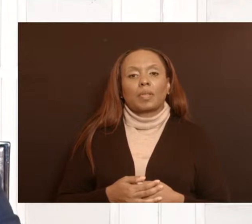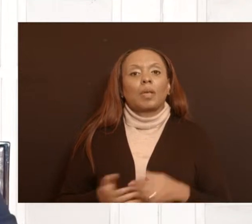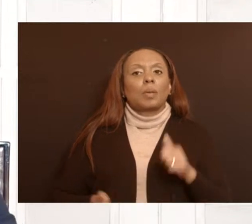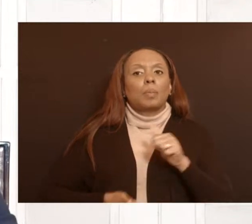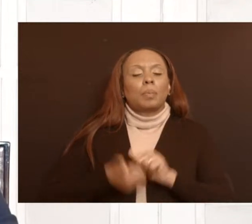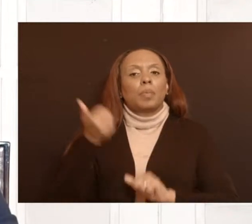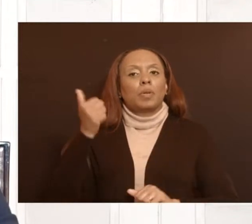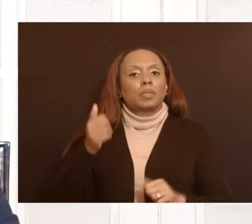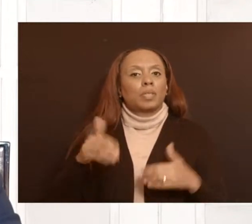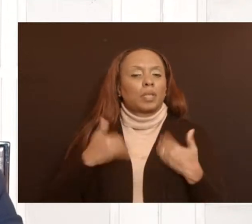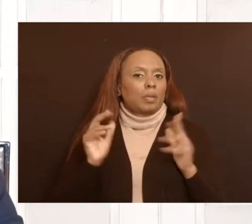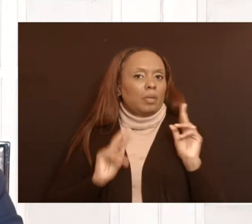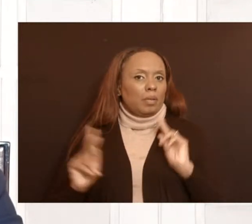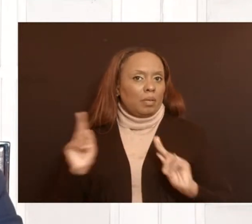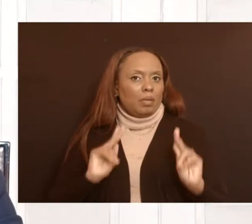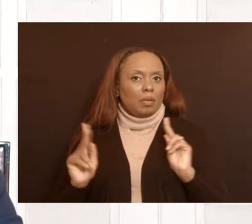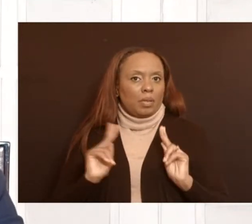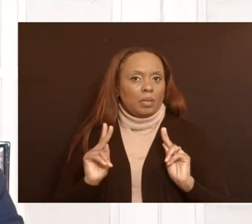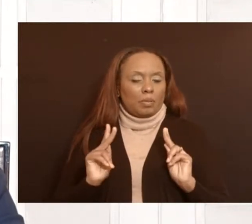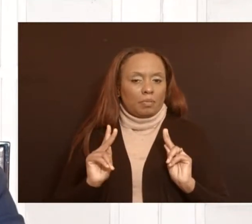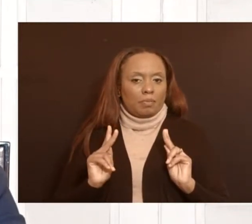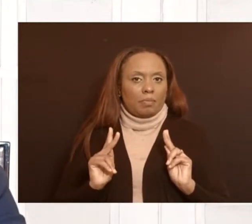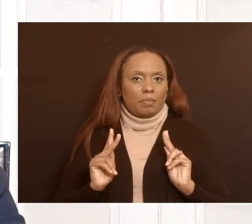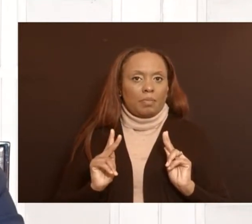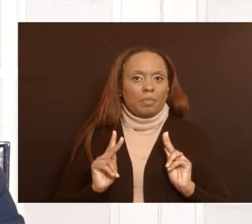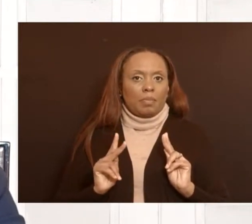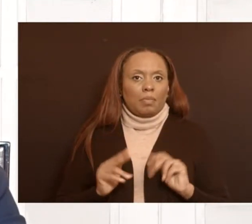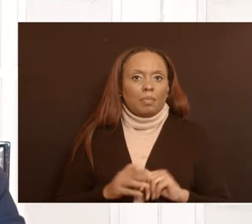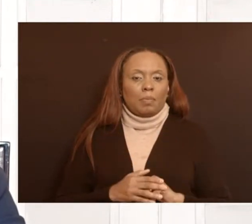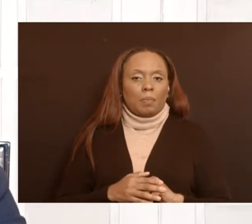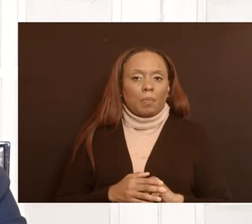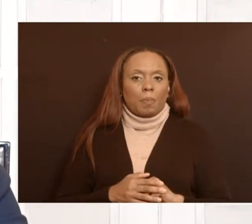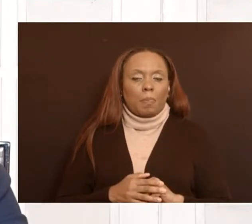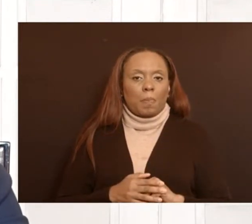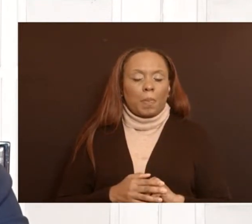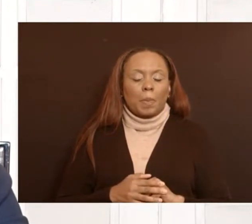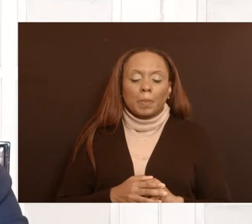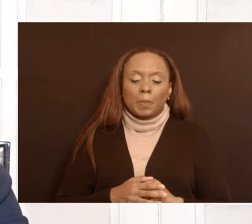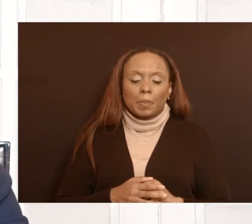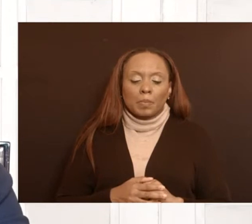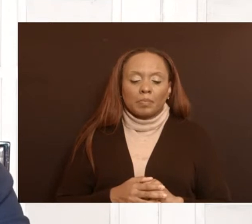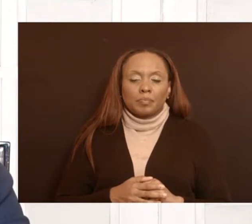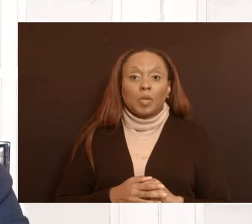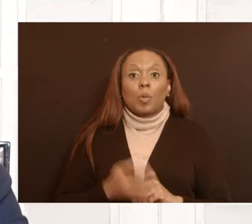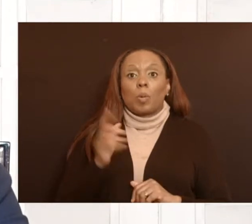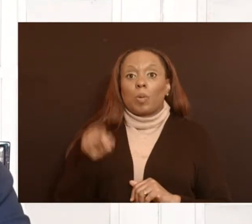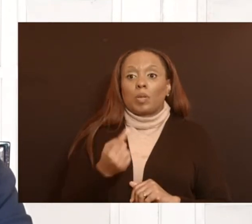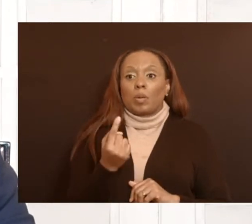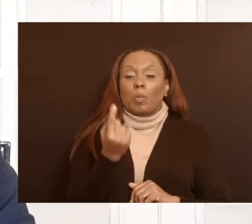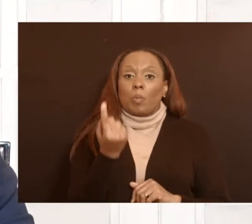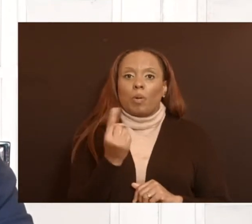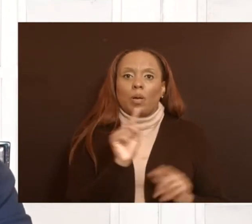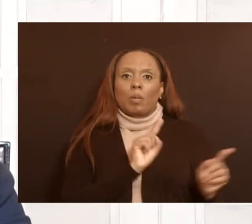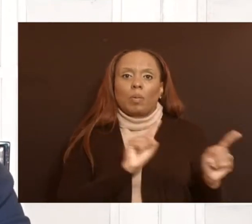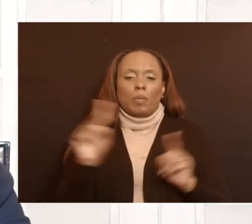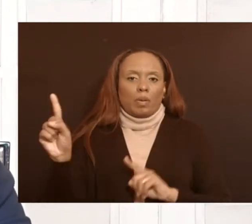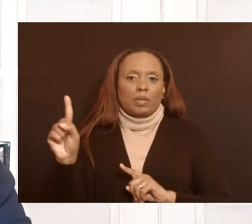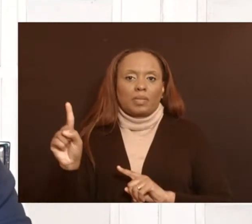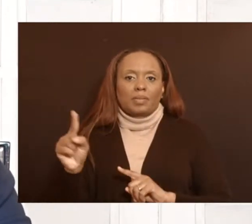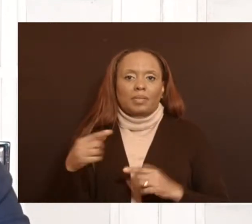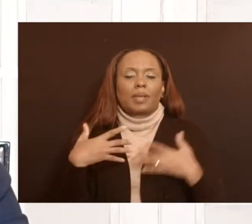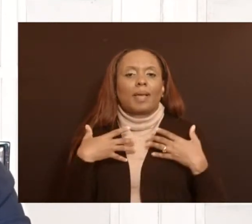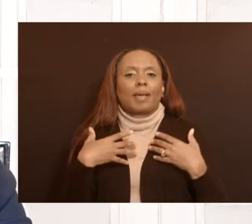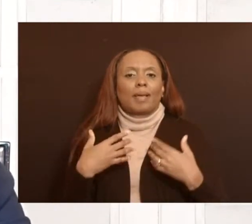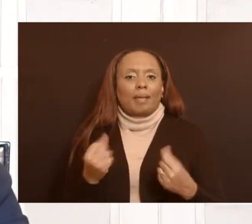them except for one, actually presented to the healthcare system ill. And he was picked up at that particular level. And